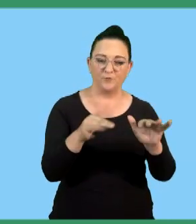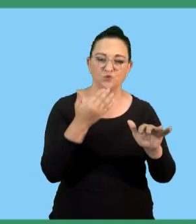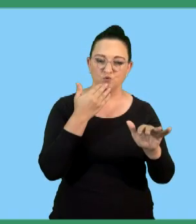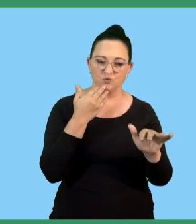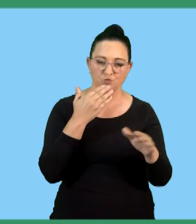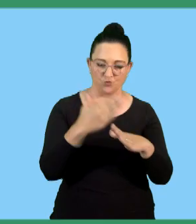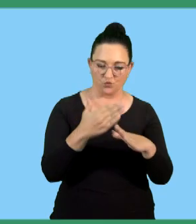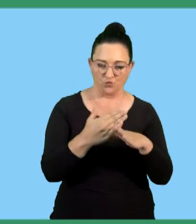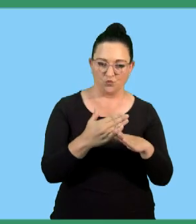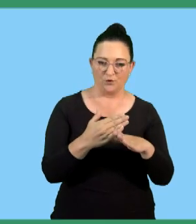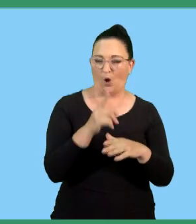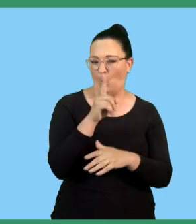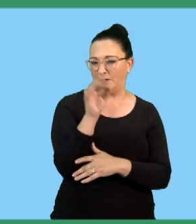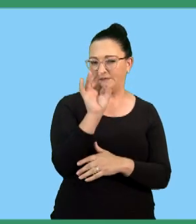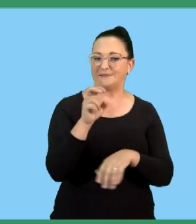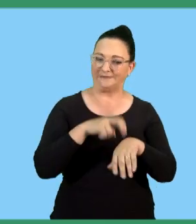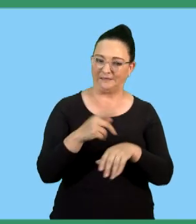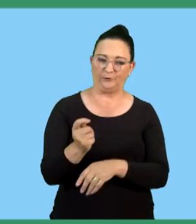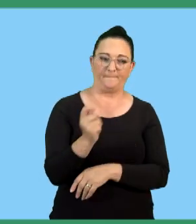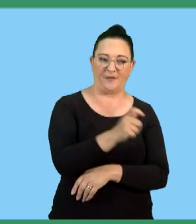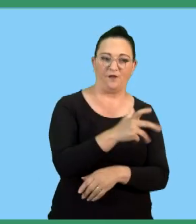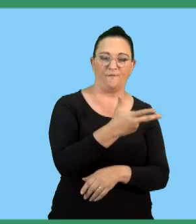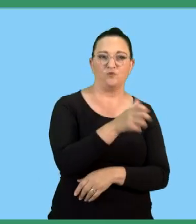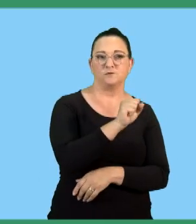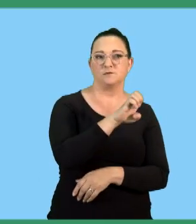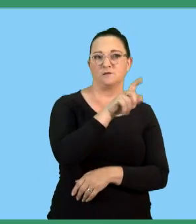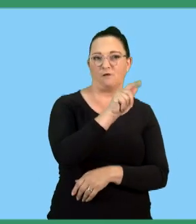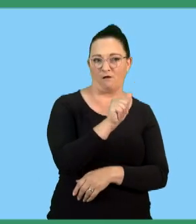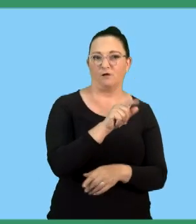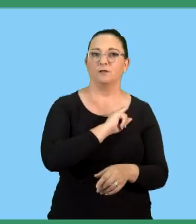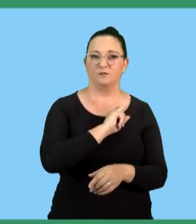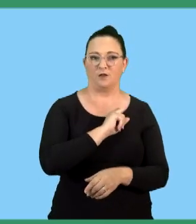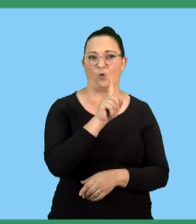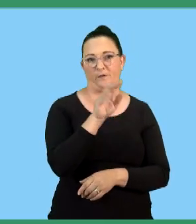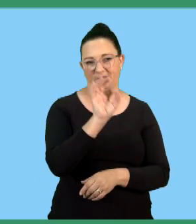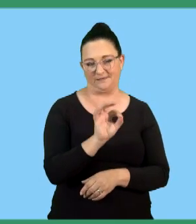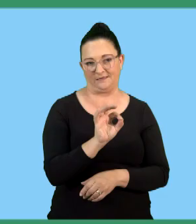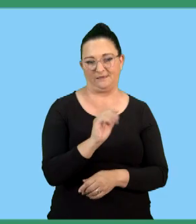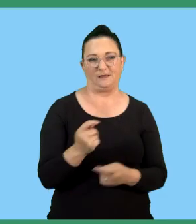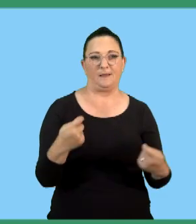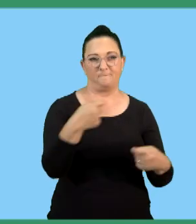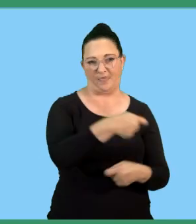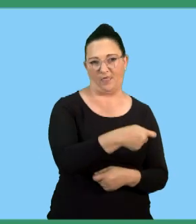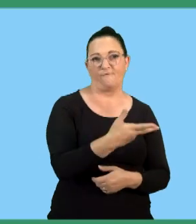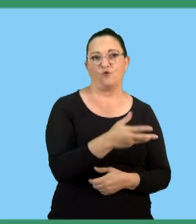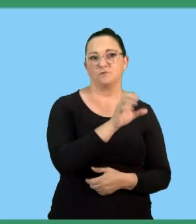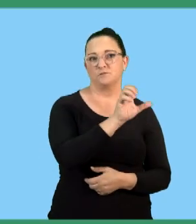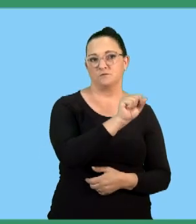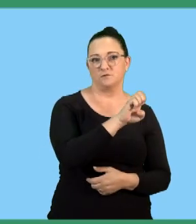over to the CETAs. 1% of employers' payroll has to be paid over to the